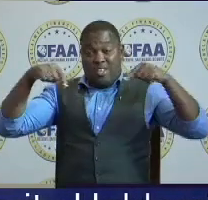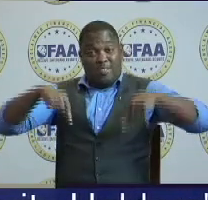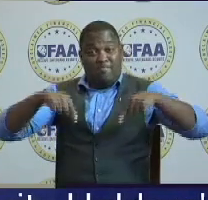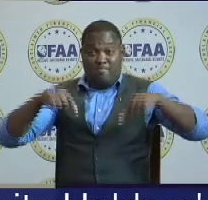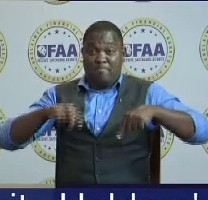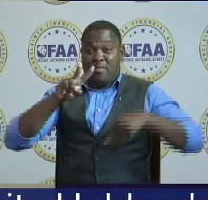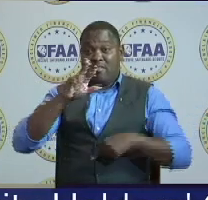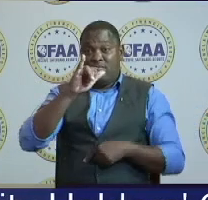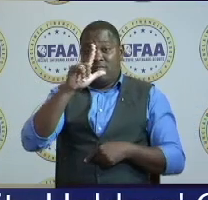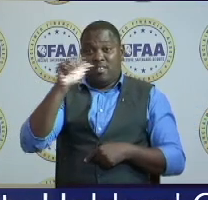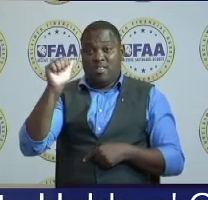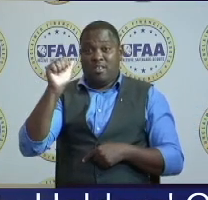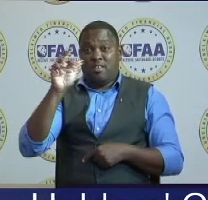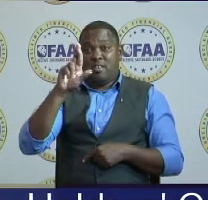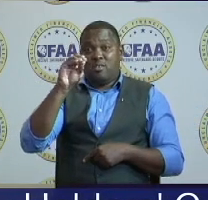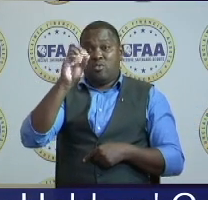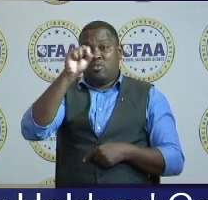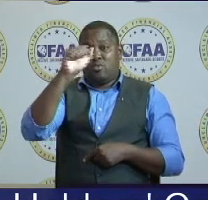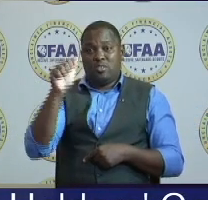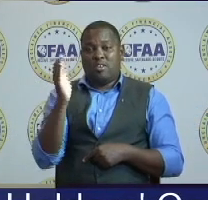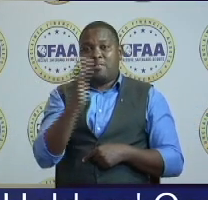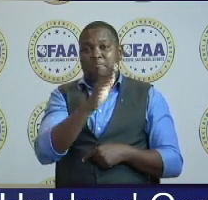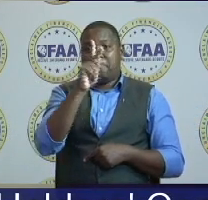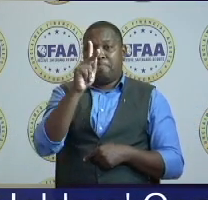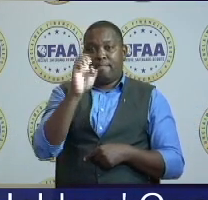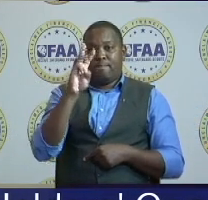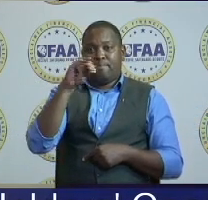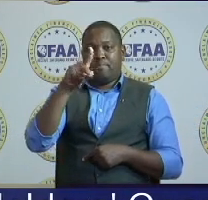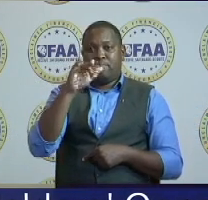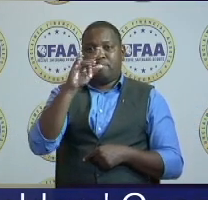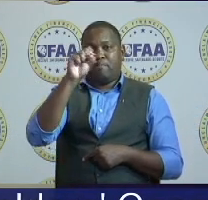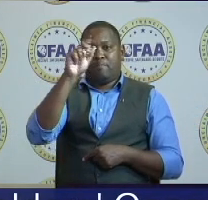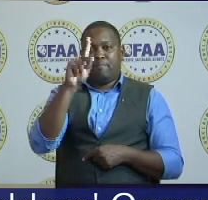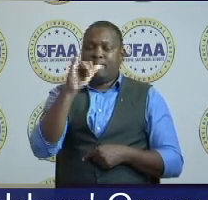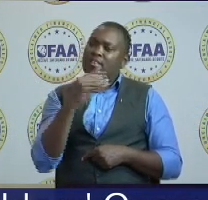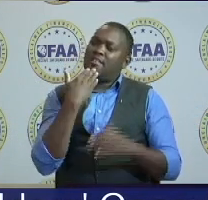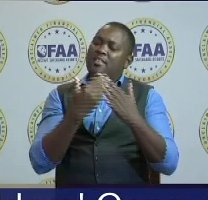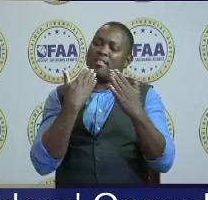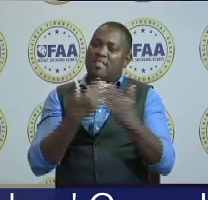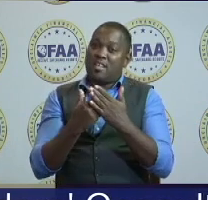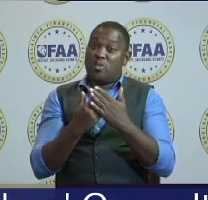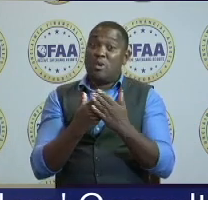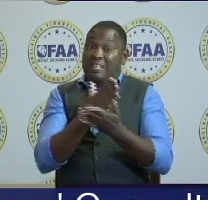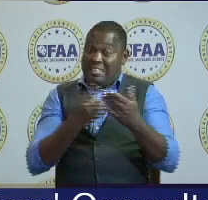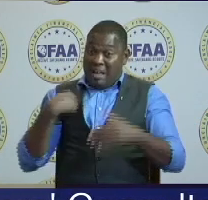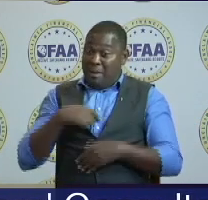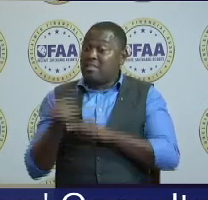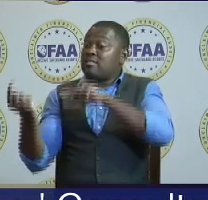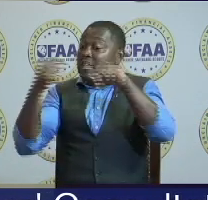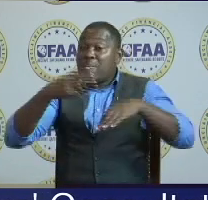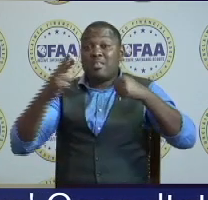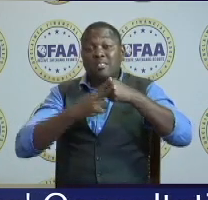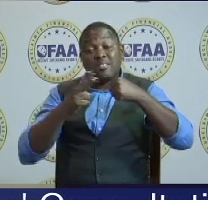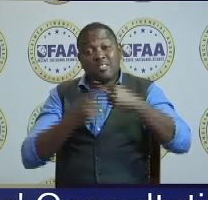us and giving us this amazing space and sumptuous food as we put together this event. Some of us were here as early as 7 o'clock in the morning,